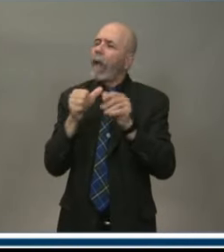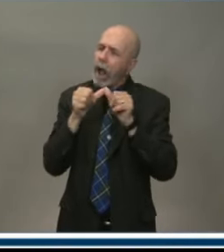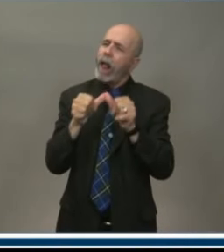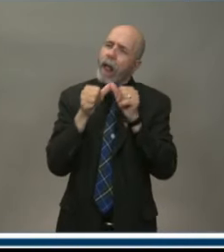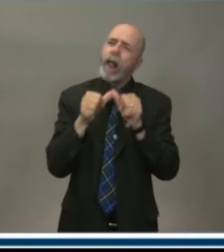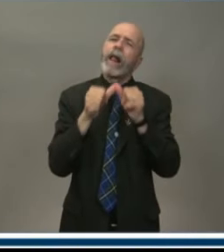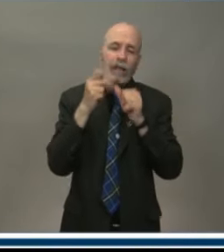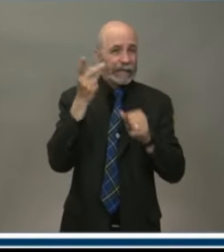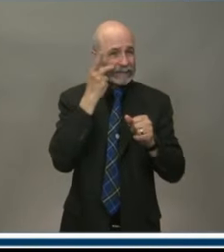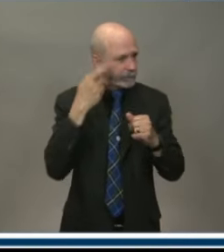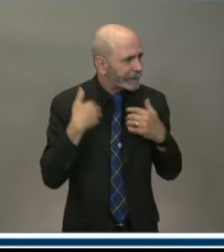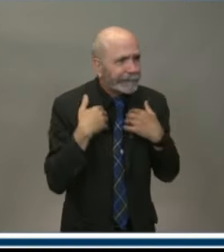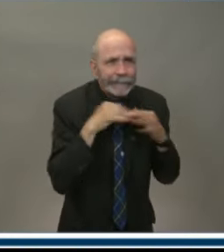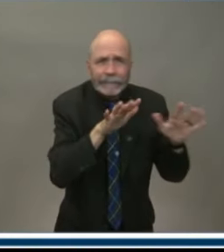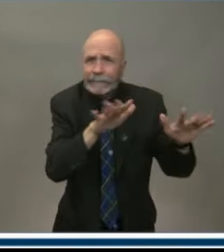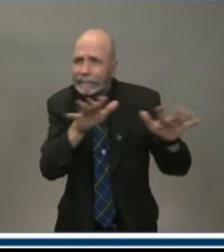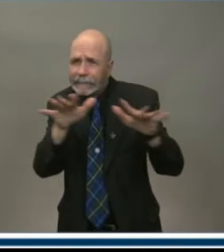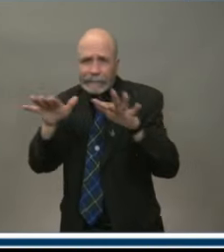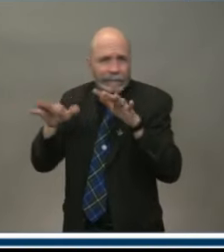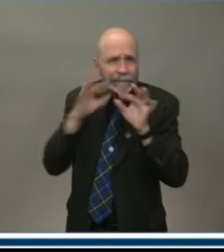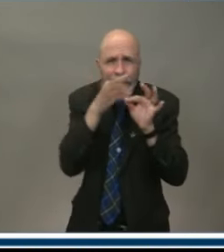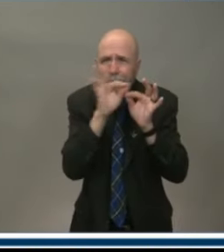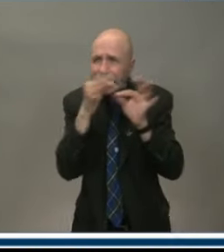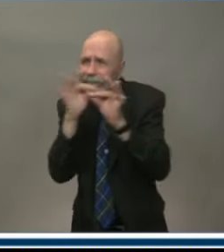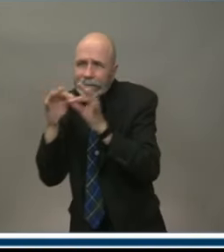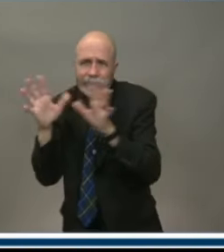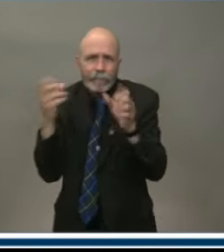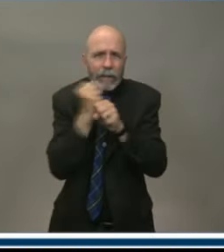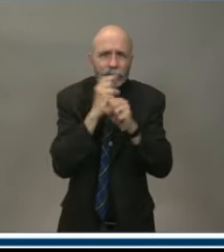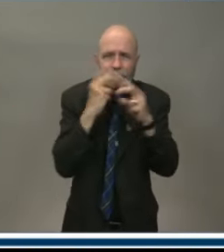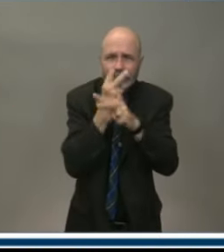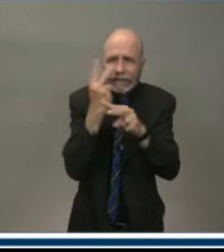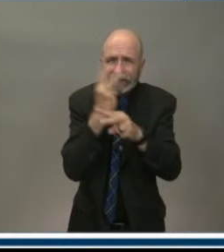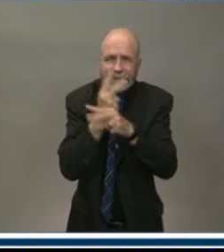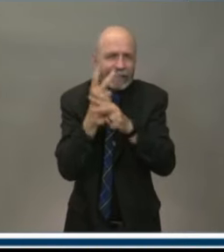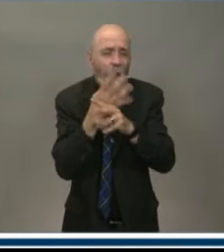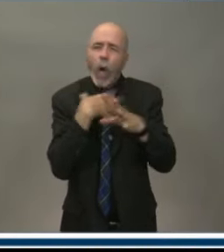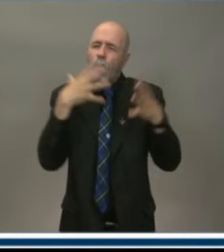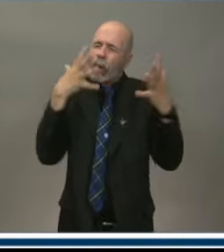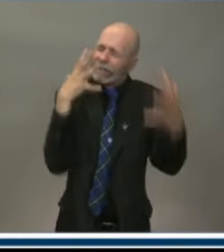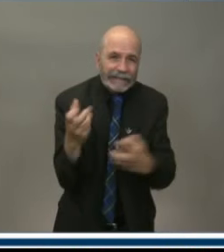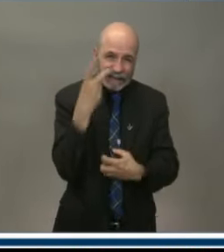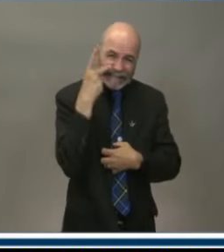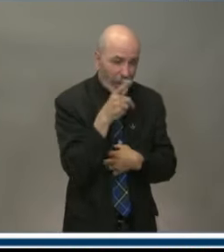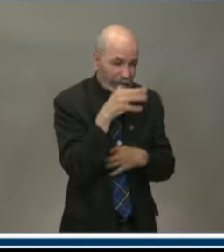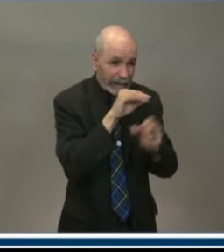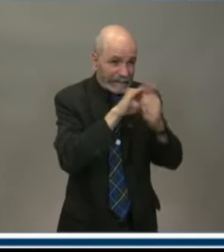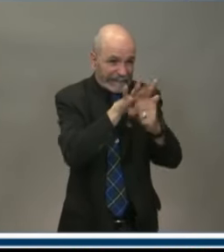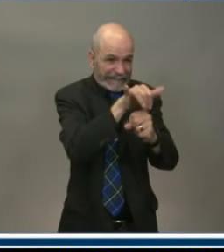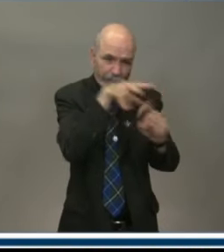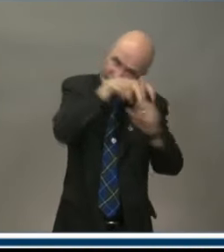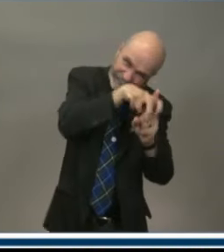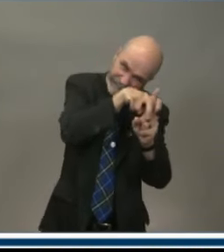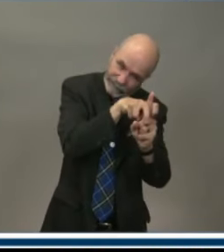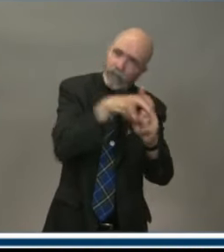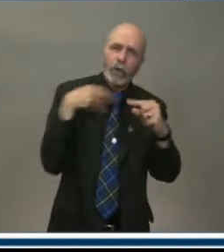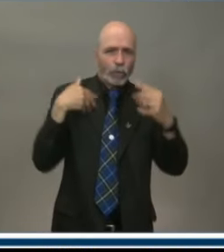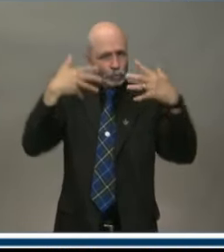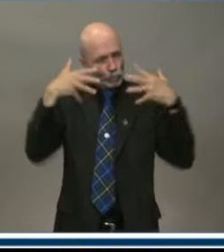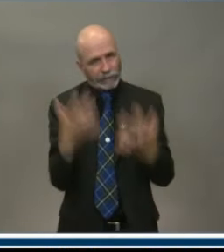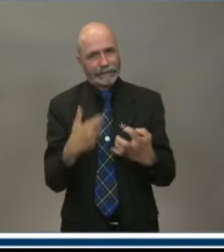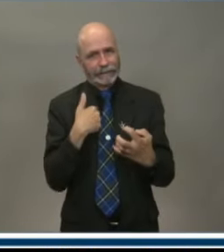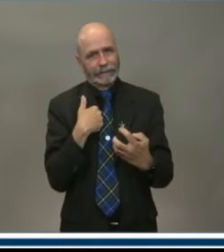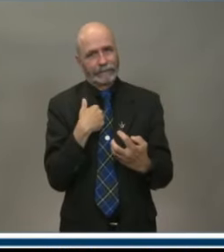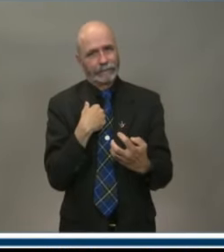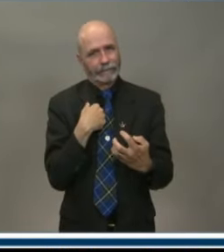to go after this virus, to make sure that we contain it and control it. And then we'll begin to look at what are the things that we can slowly